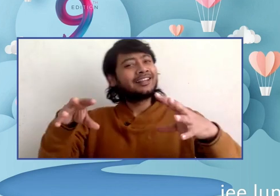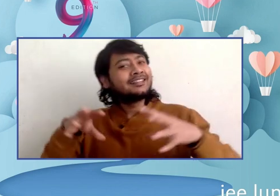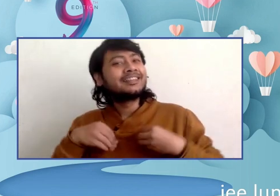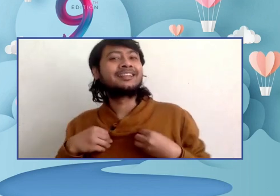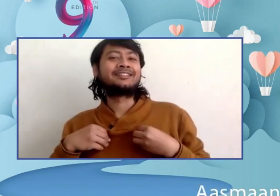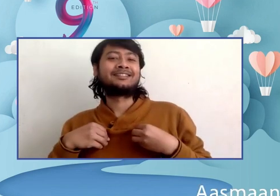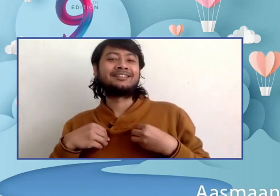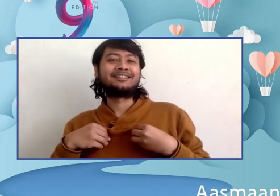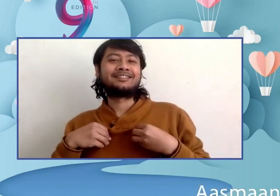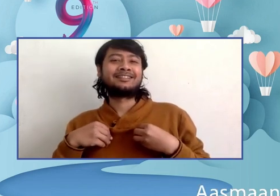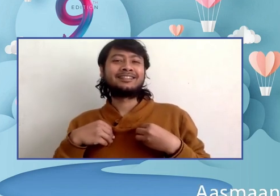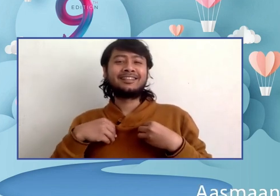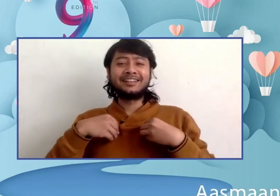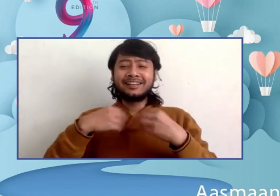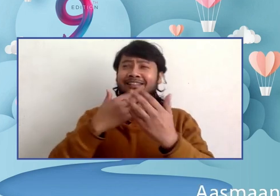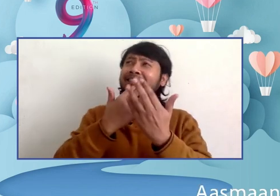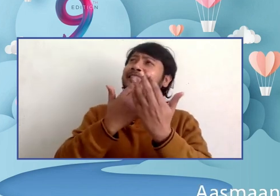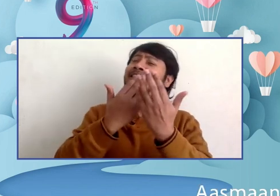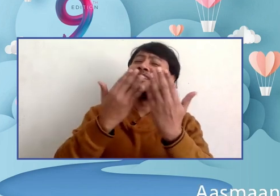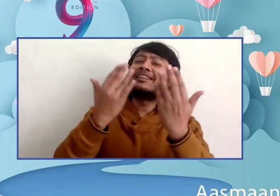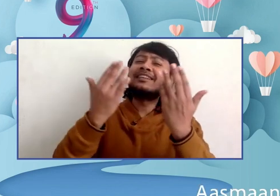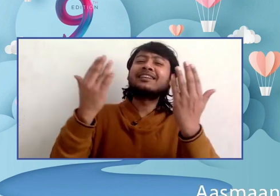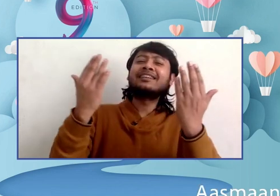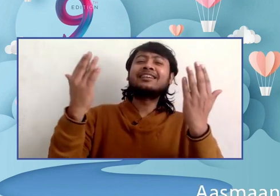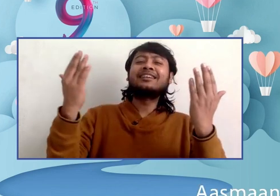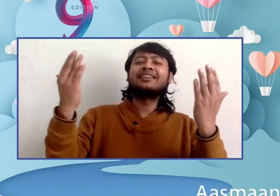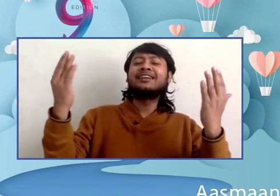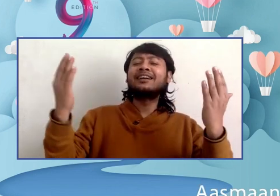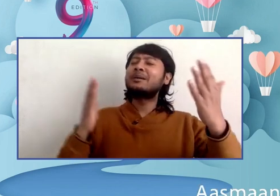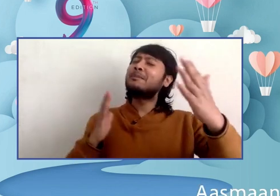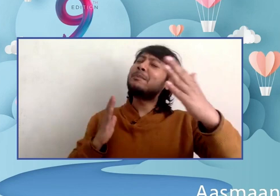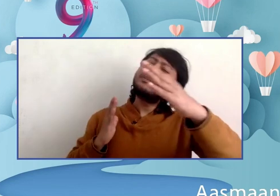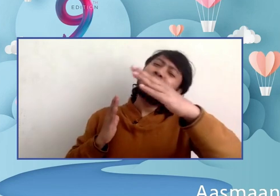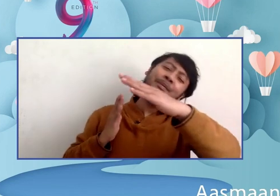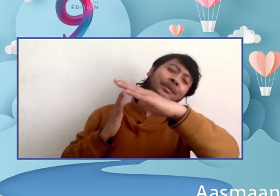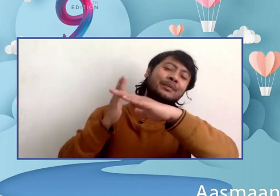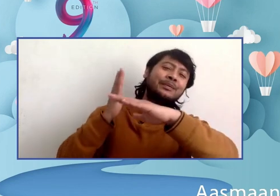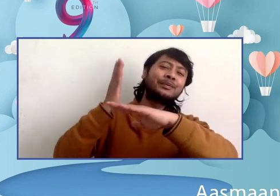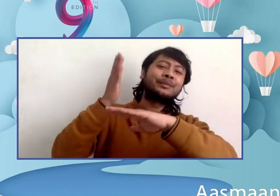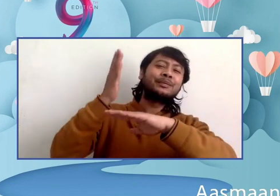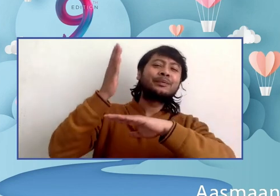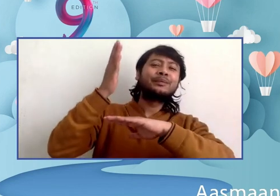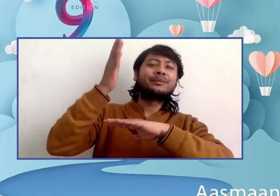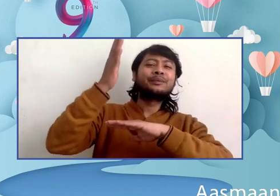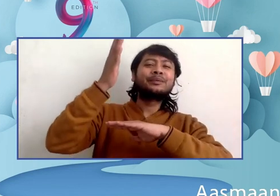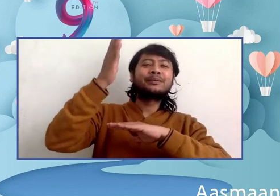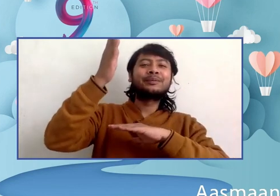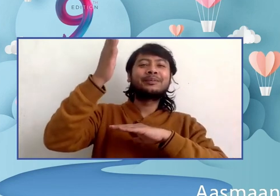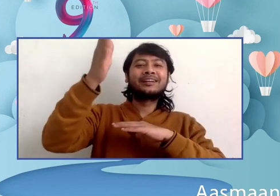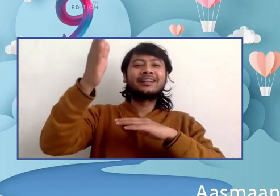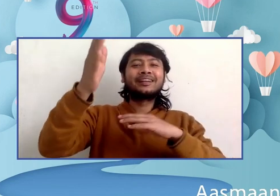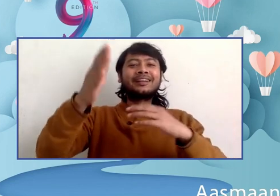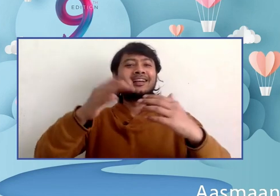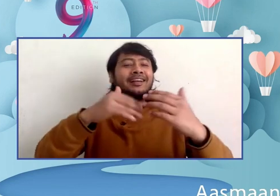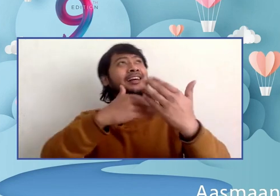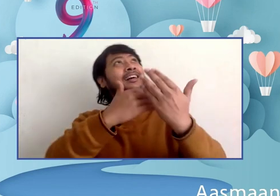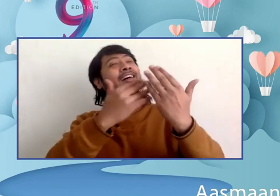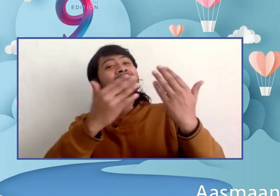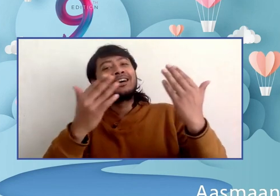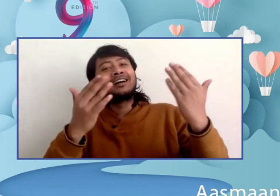baar aasma ke paar aasma ke paar aasma